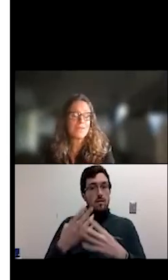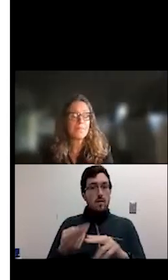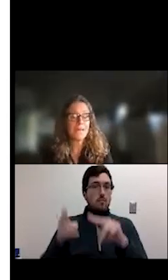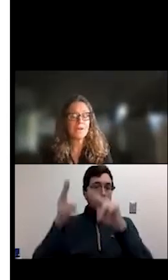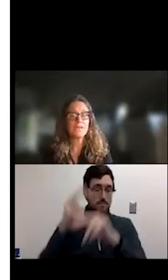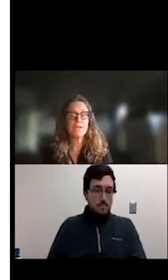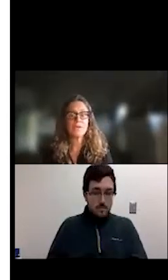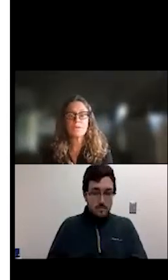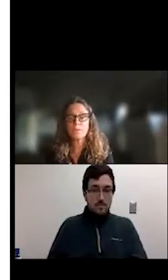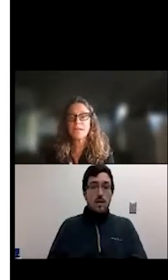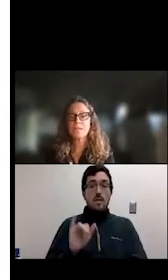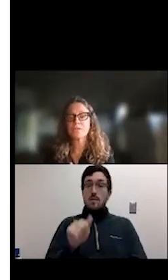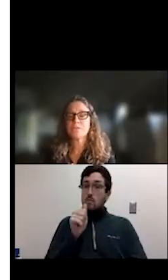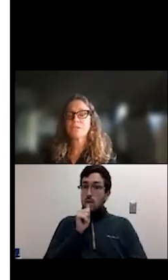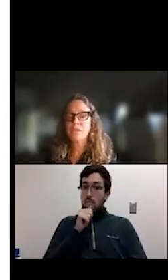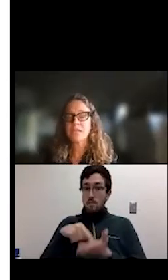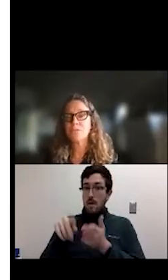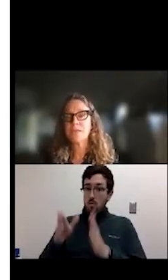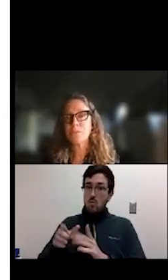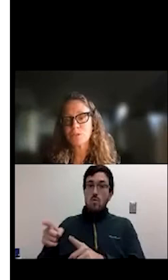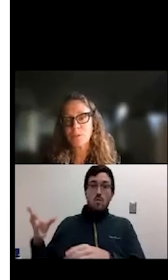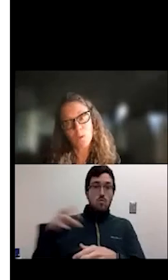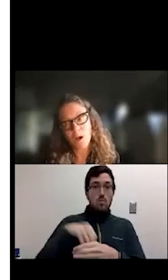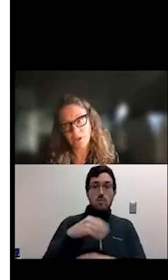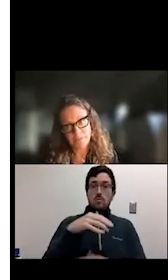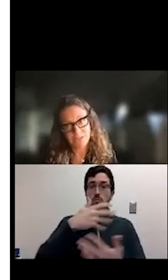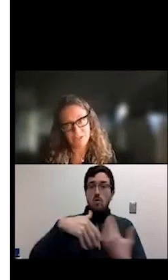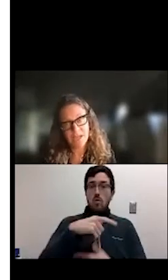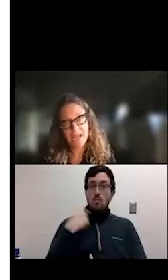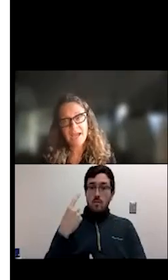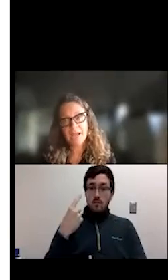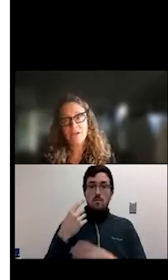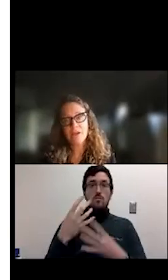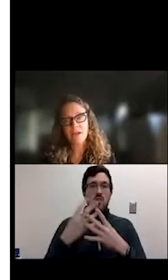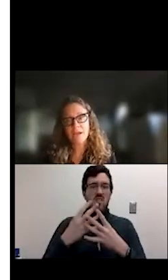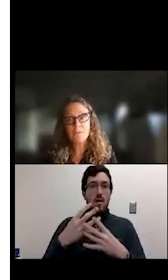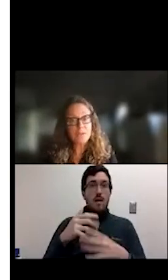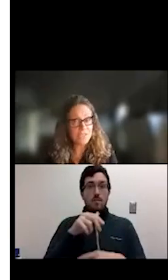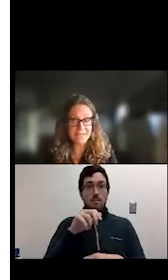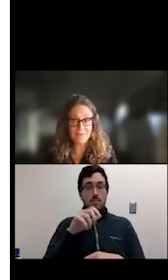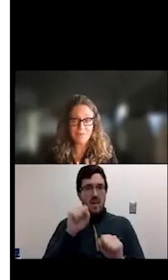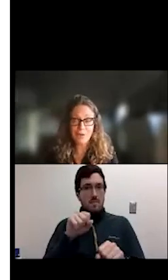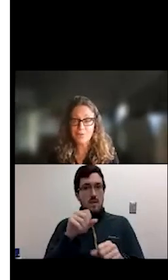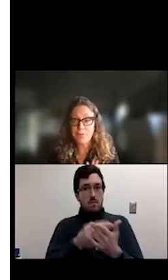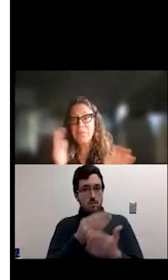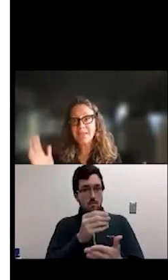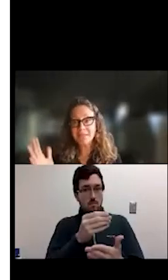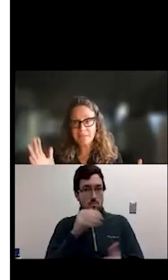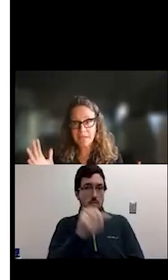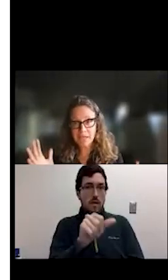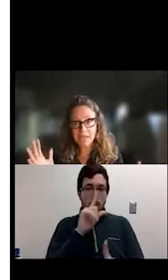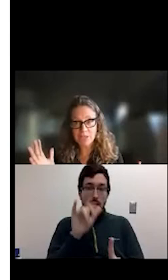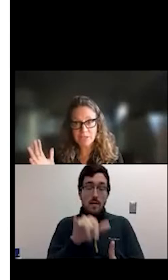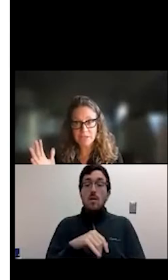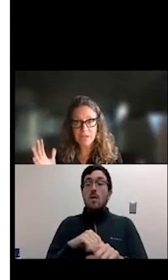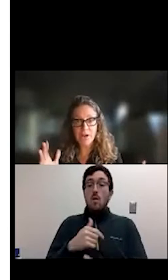slide from a private payer that incorporated social risk screening as a reimbursable quality measure. And I will just say that we've heard from